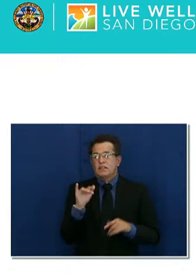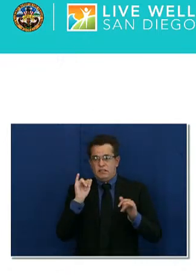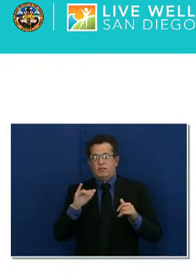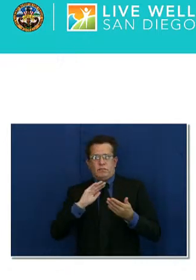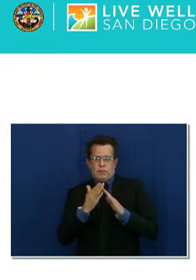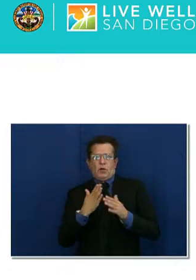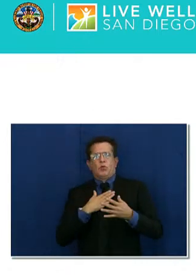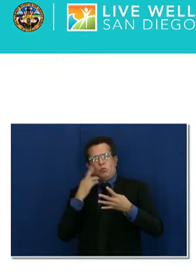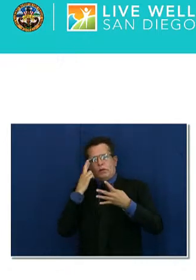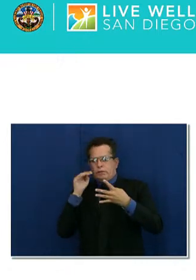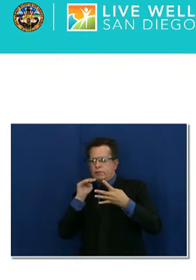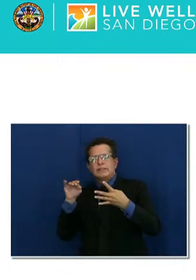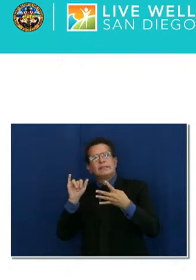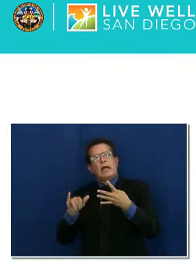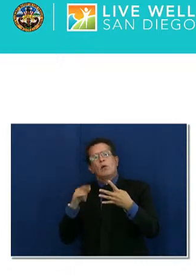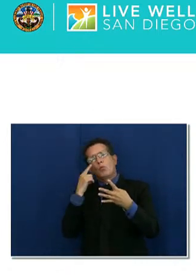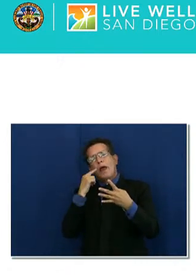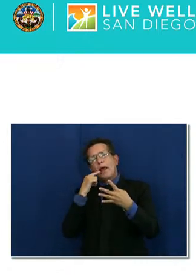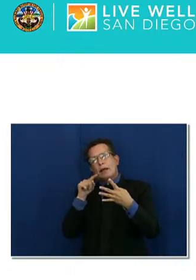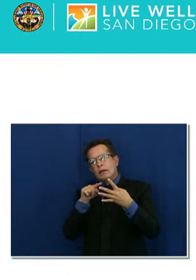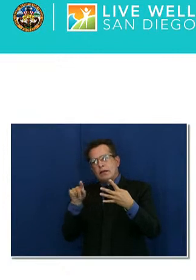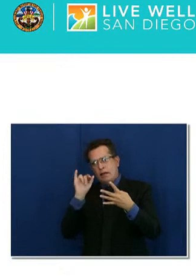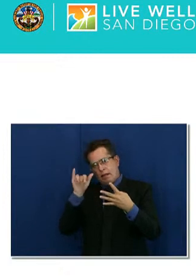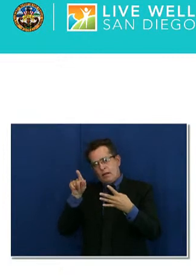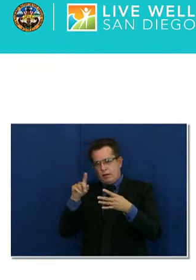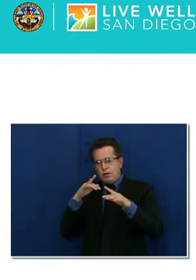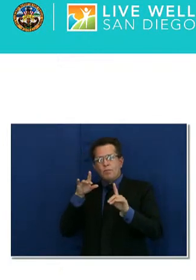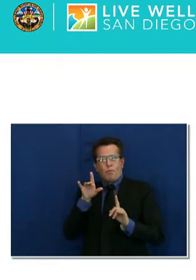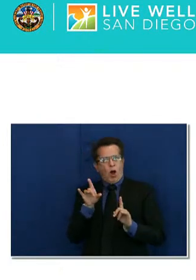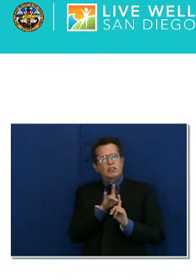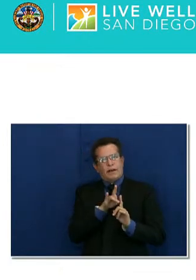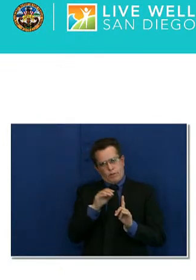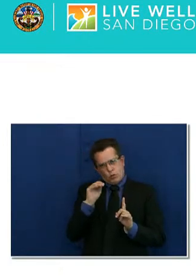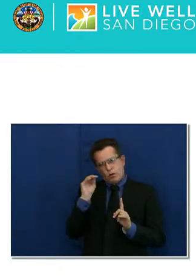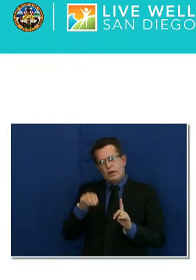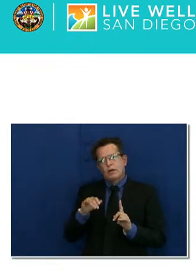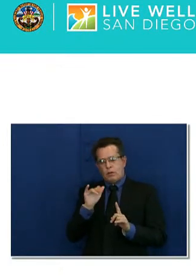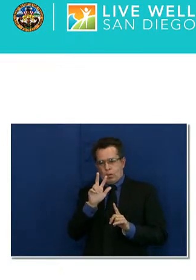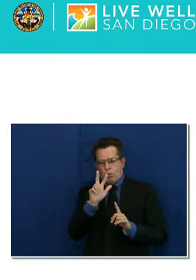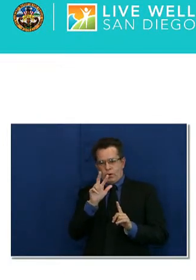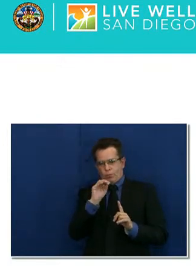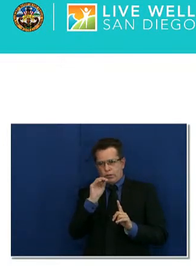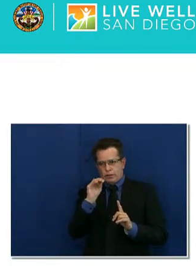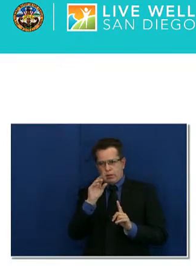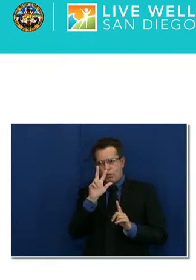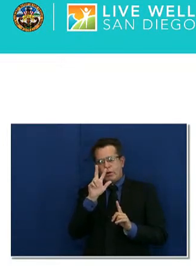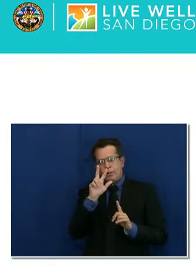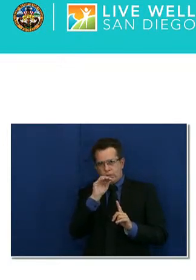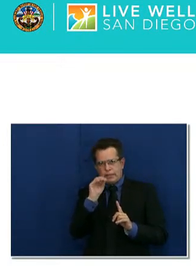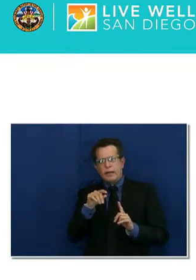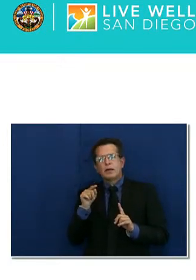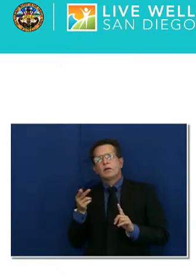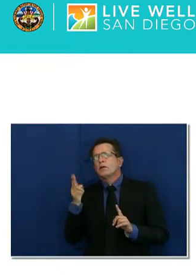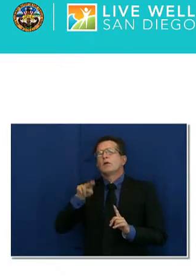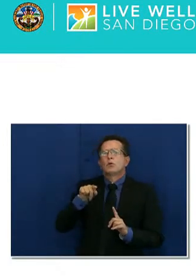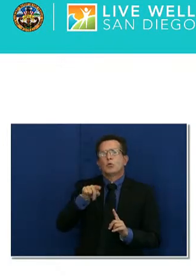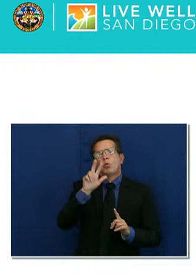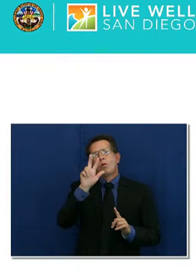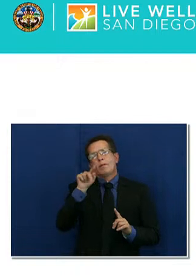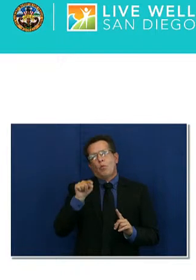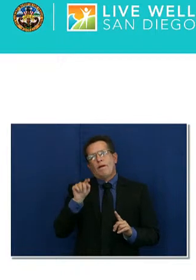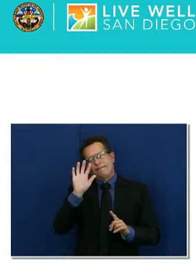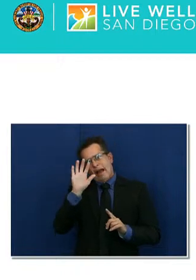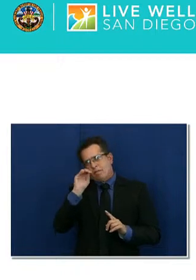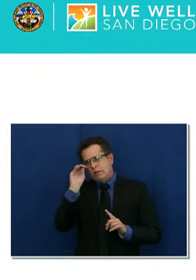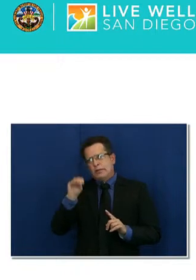in the red tier, and the positivity rate increased from 3.3% to 3.5%, but we're still